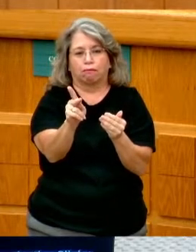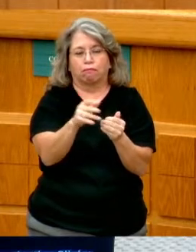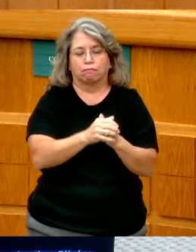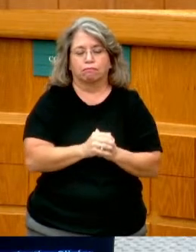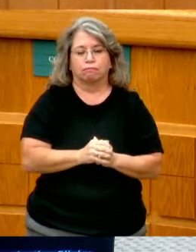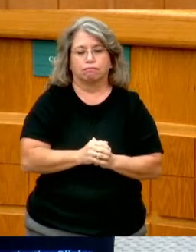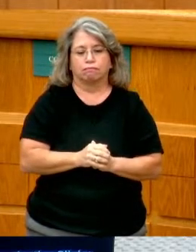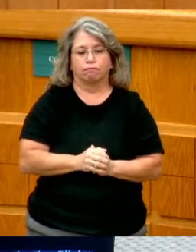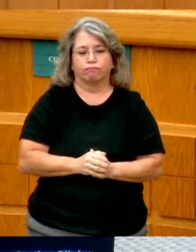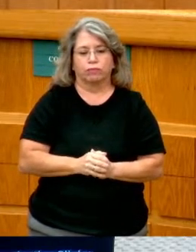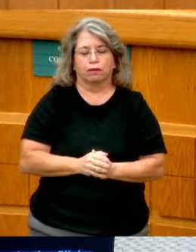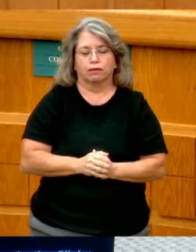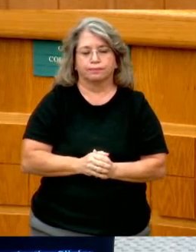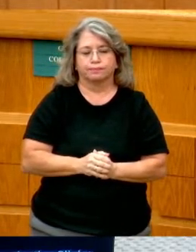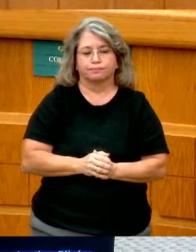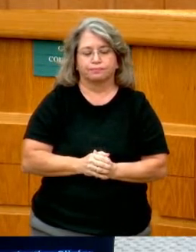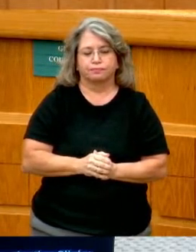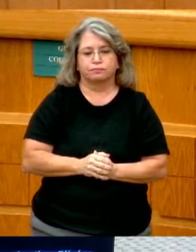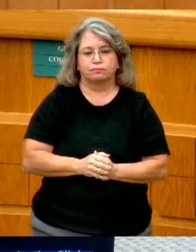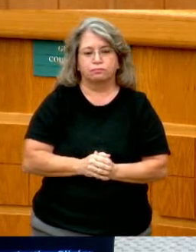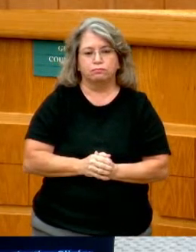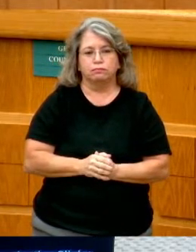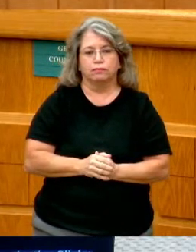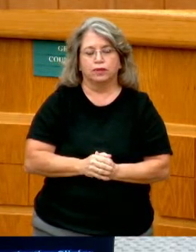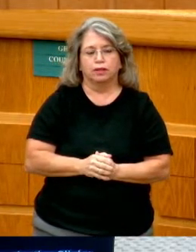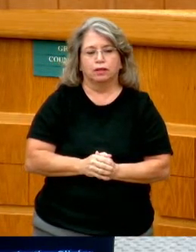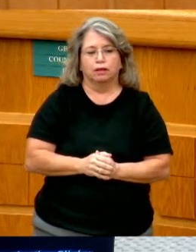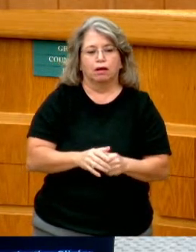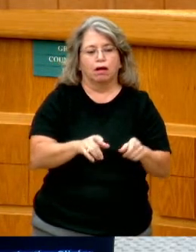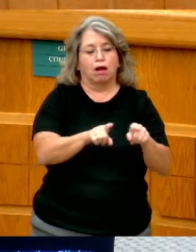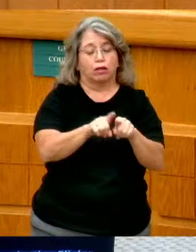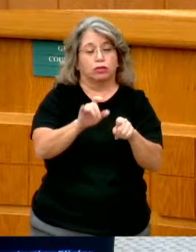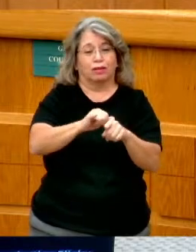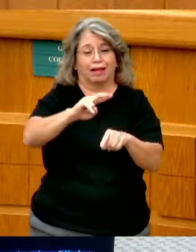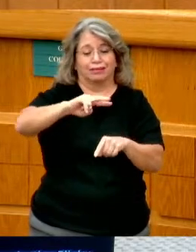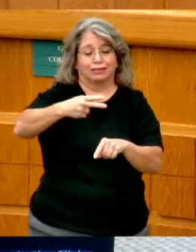All second dose vaccines distributed will also be Moderna.